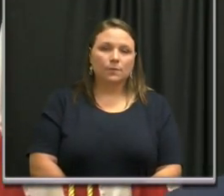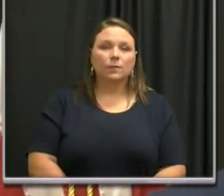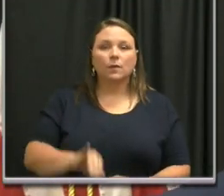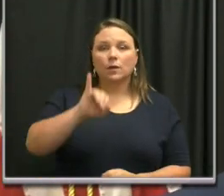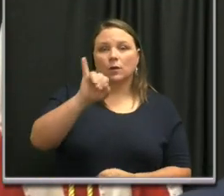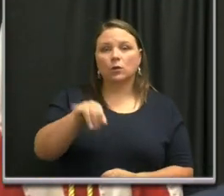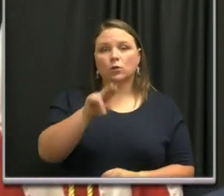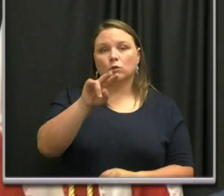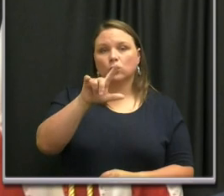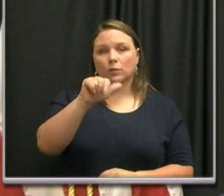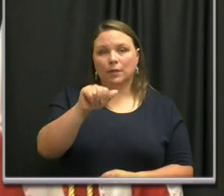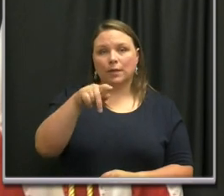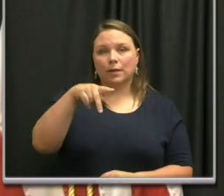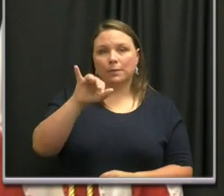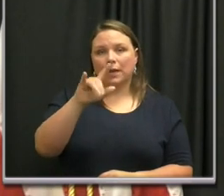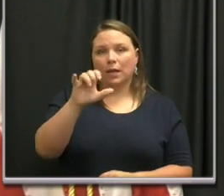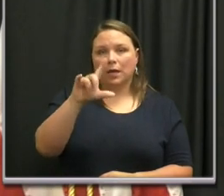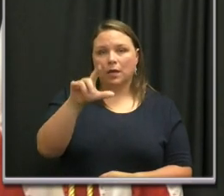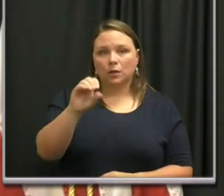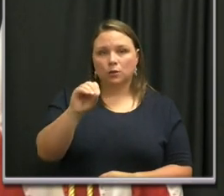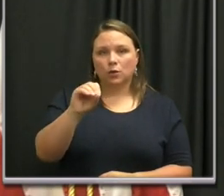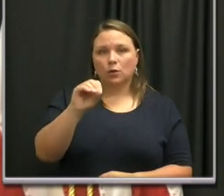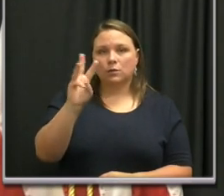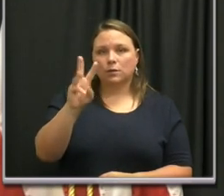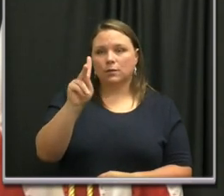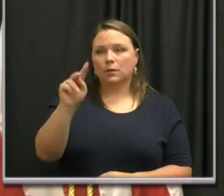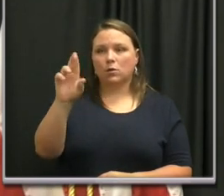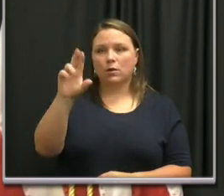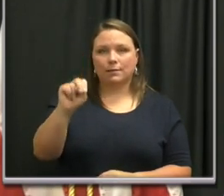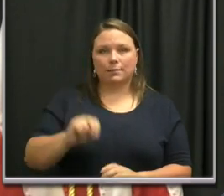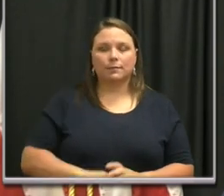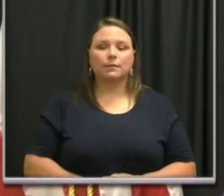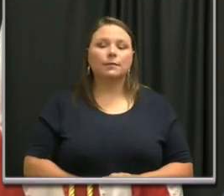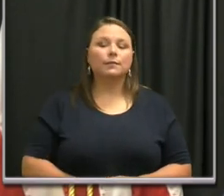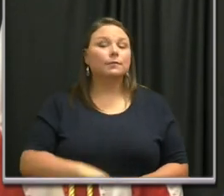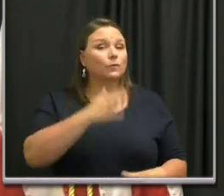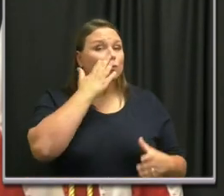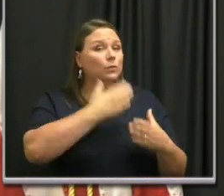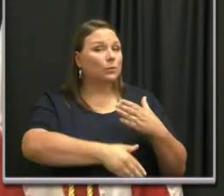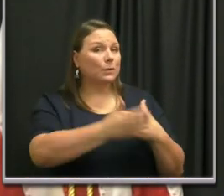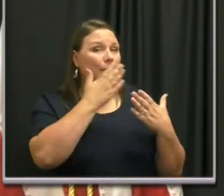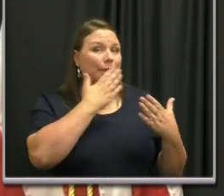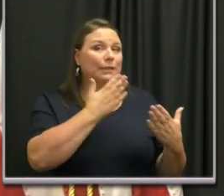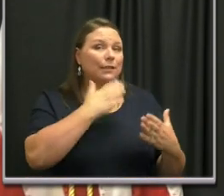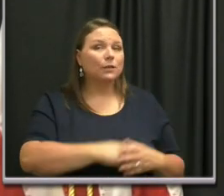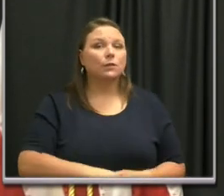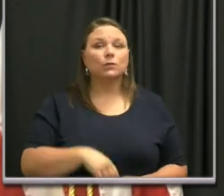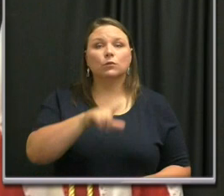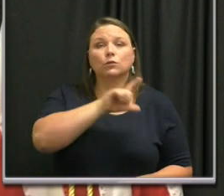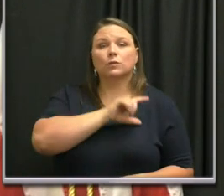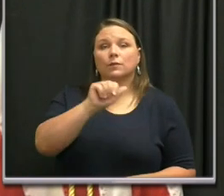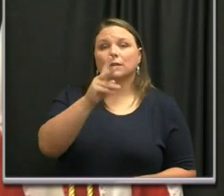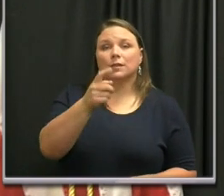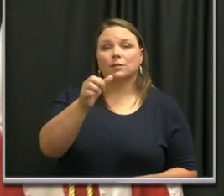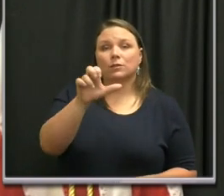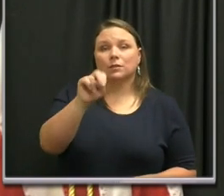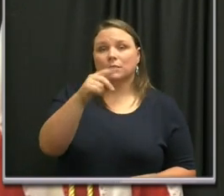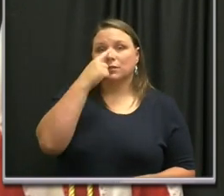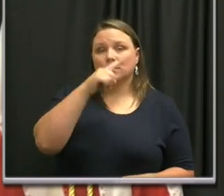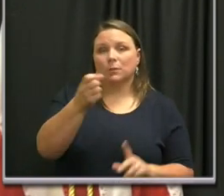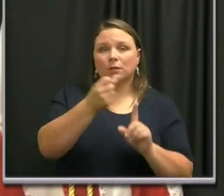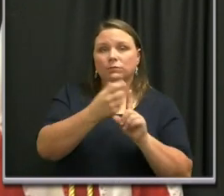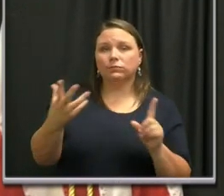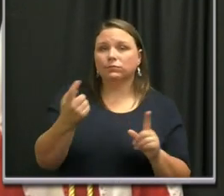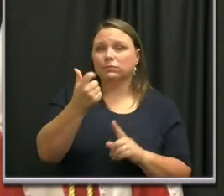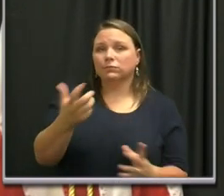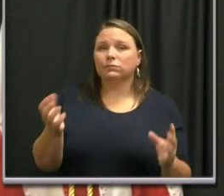Julia Palazzo at WKRN. Julia. Good morning. Thank you. Chief Anderson, I was hoping you could talk a little bit